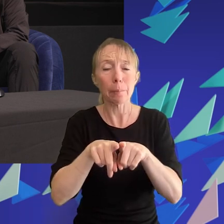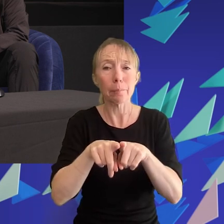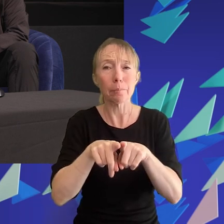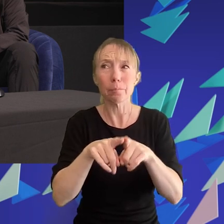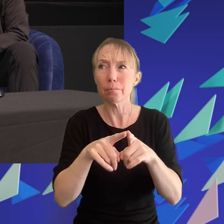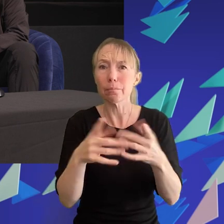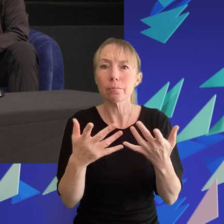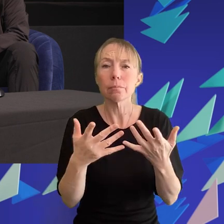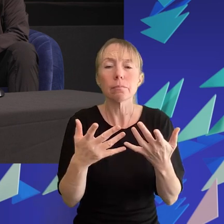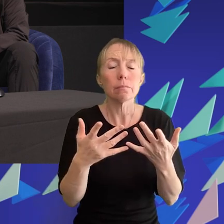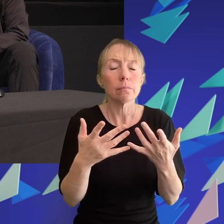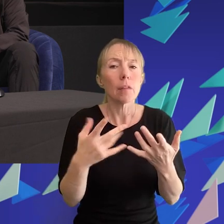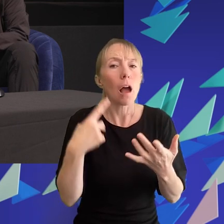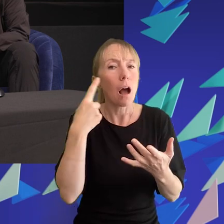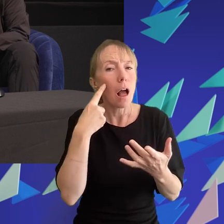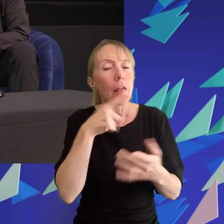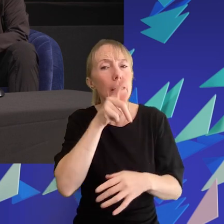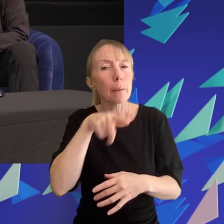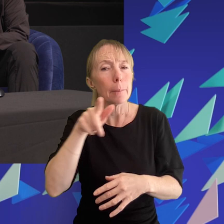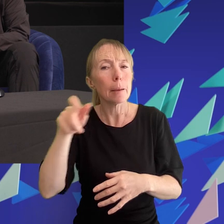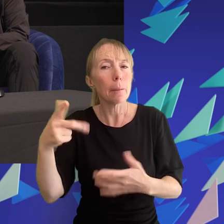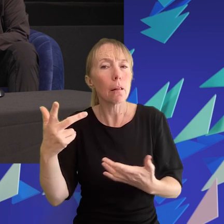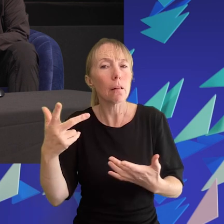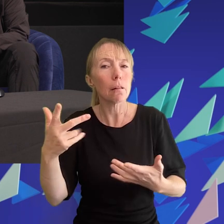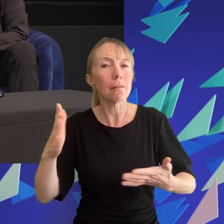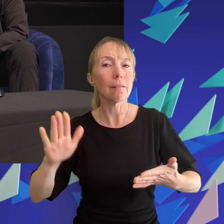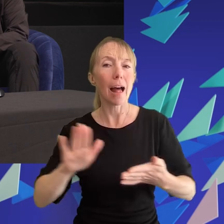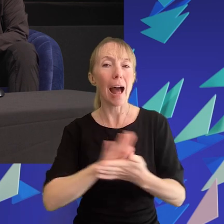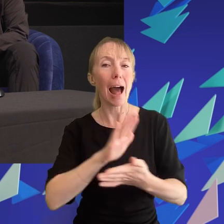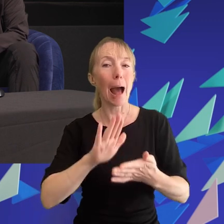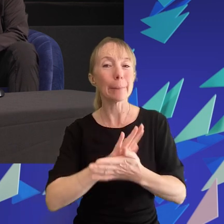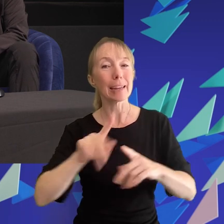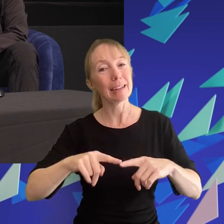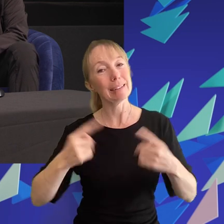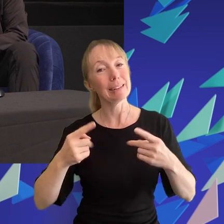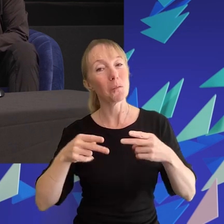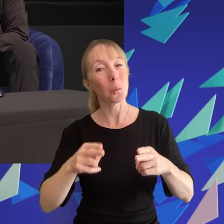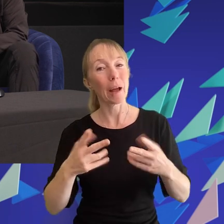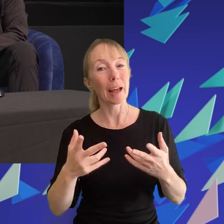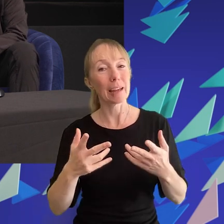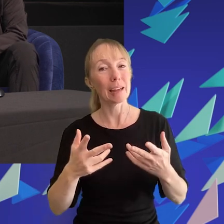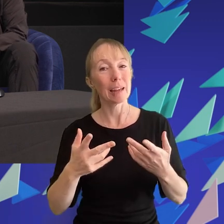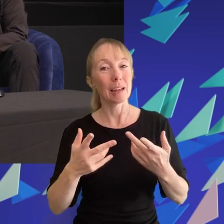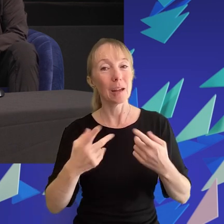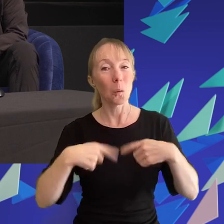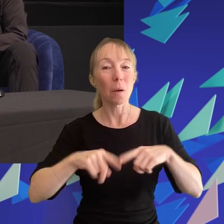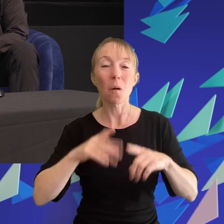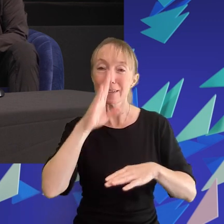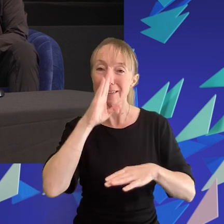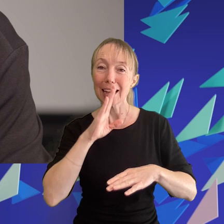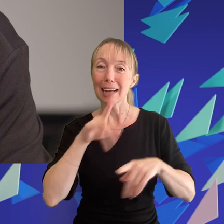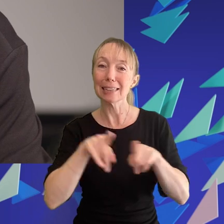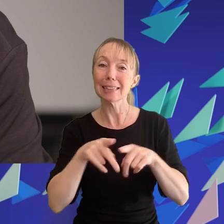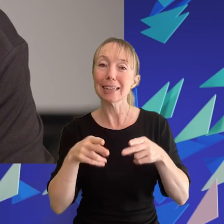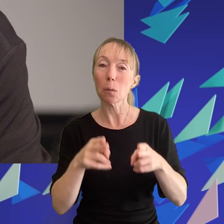I think that people in a way is happy in a different way, right? But as they said, we are all sad in the same